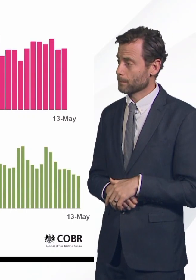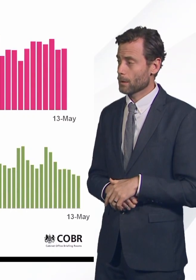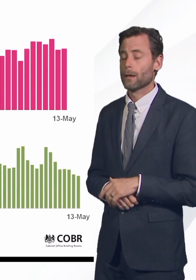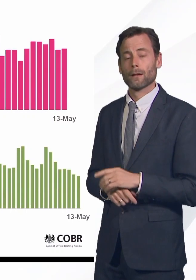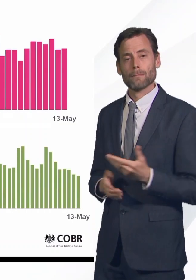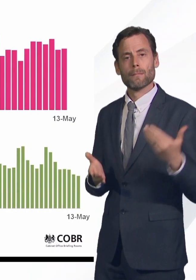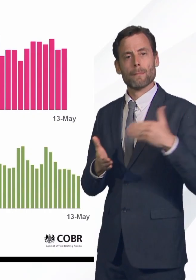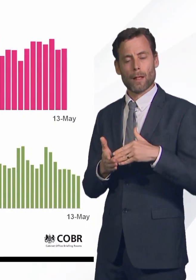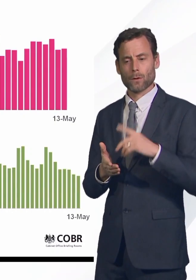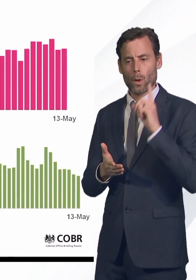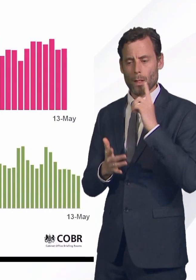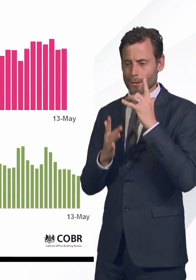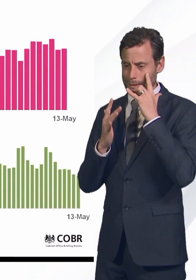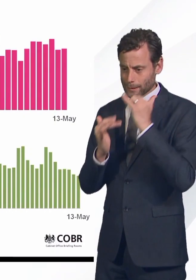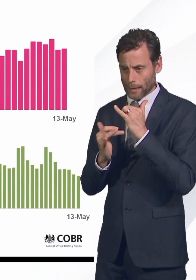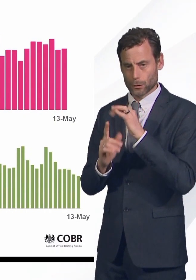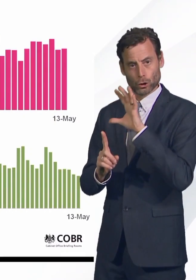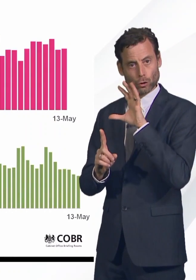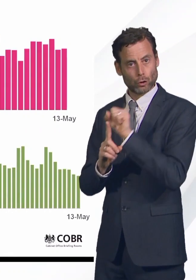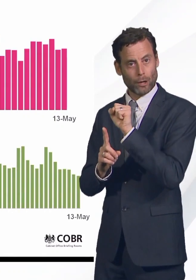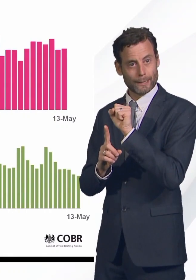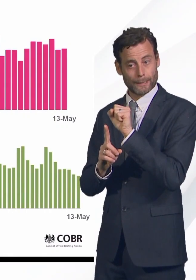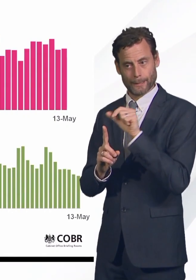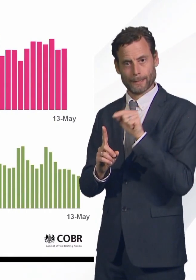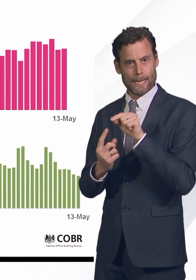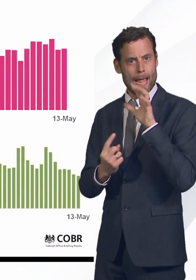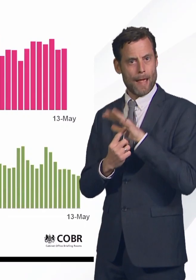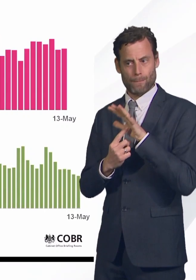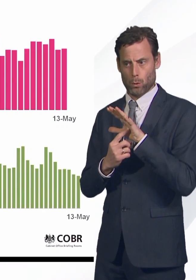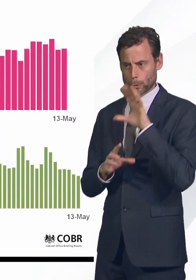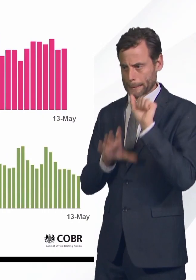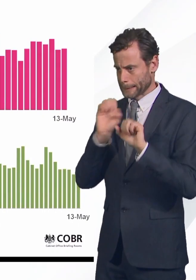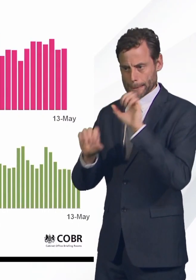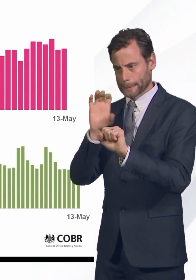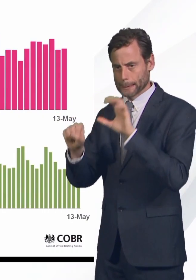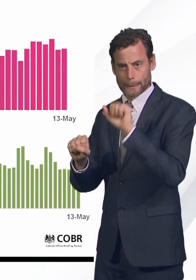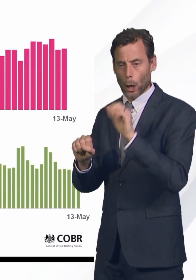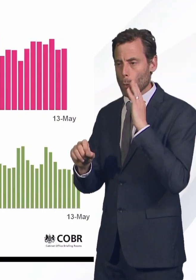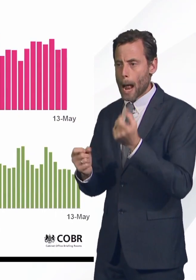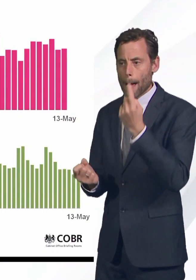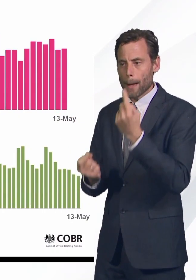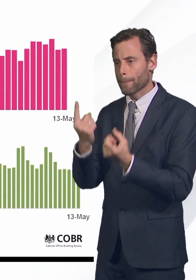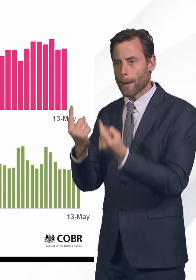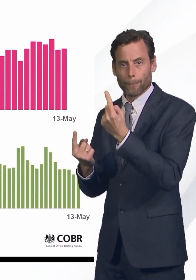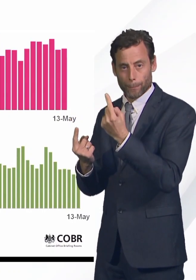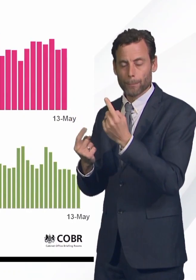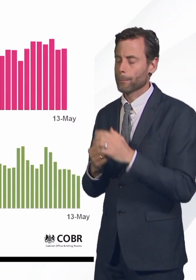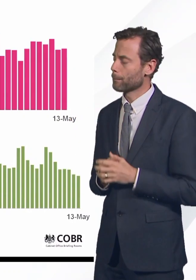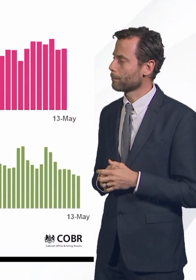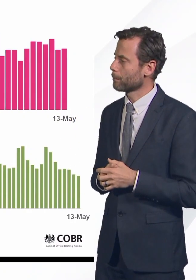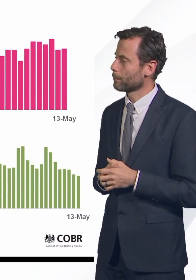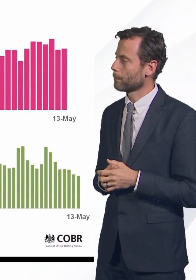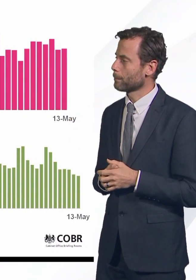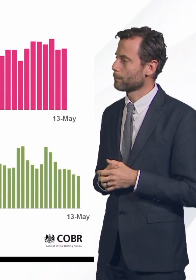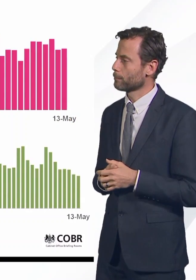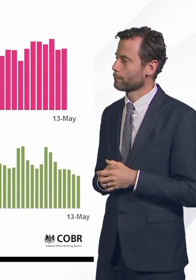programme. So having that capacity there will allow us to go forward as the number of cases drop. And we can see in the bottom